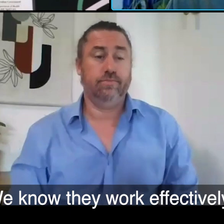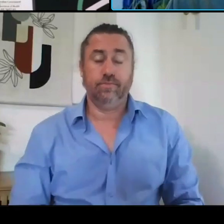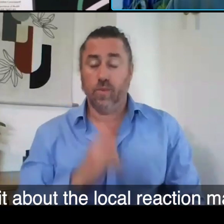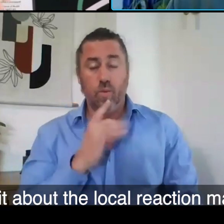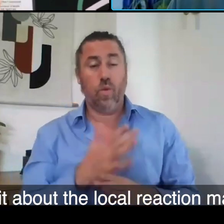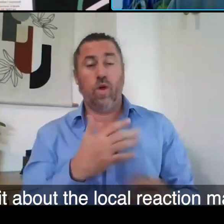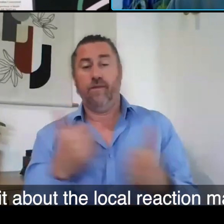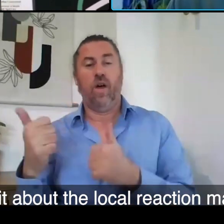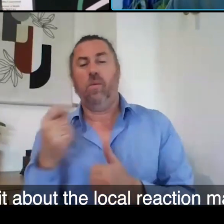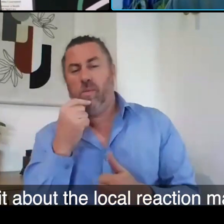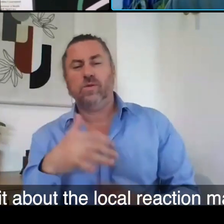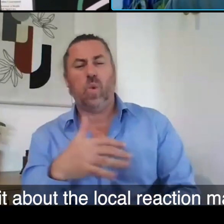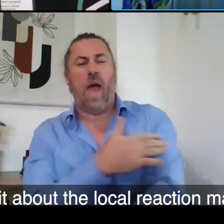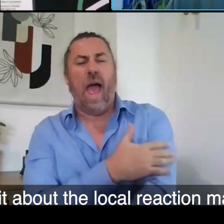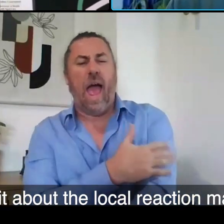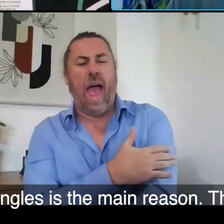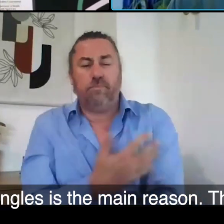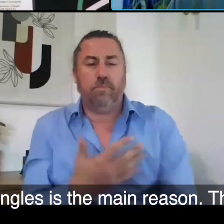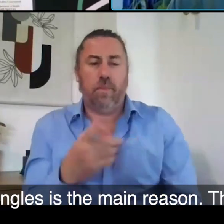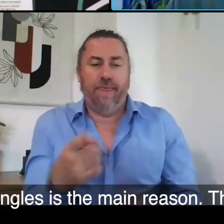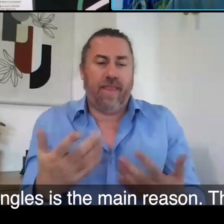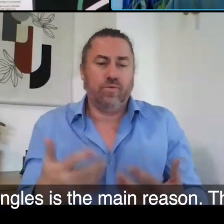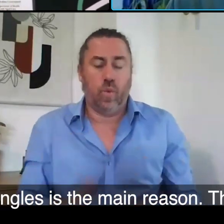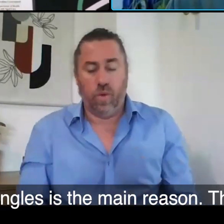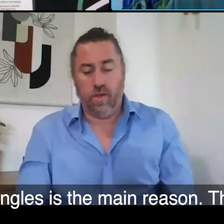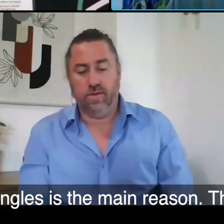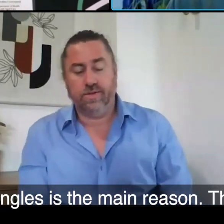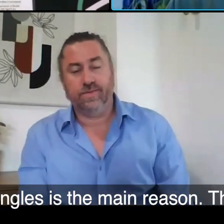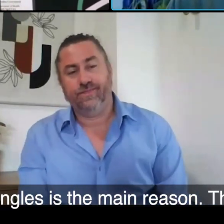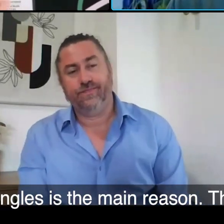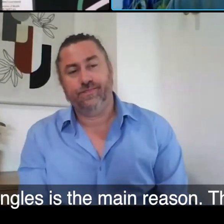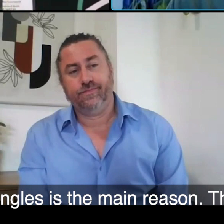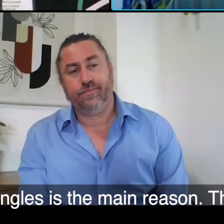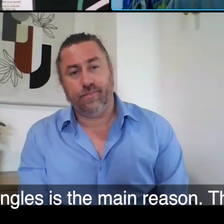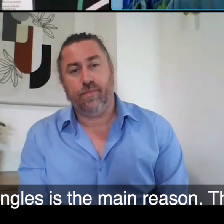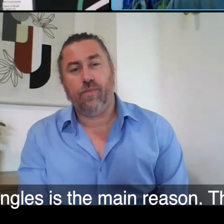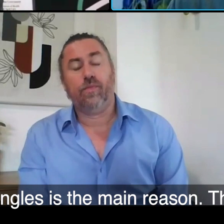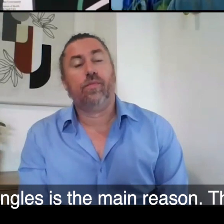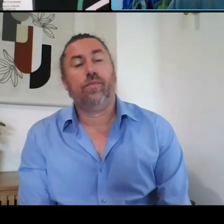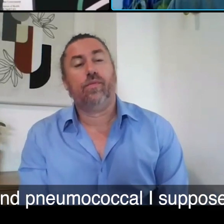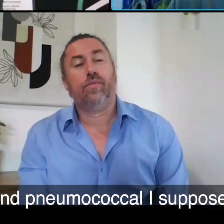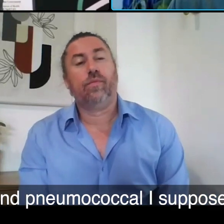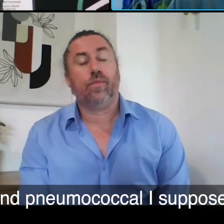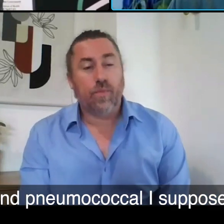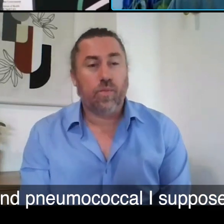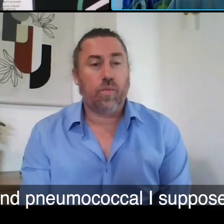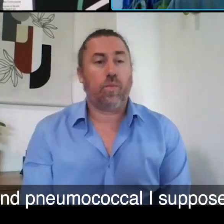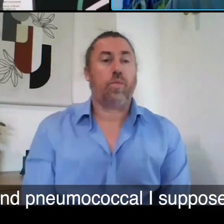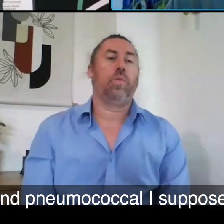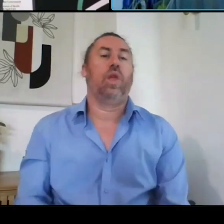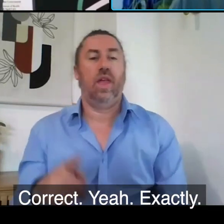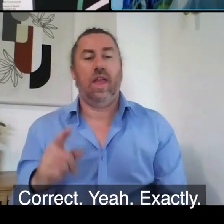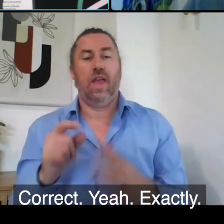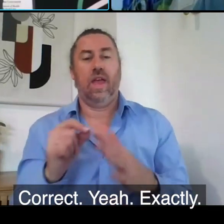effectively. It's a little bit about the local reaction management for shingles is the main reason. Thanks. And